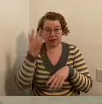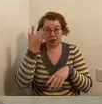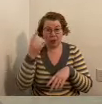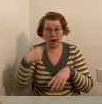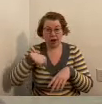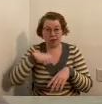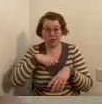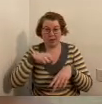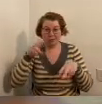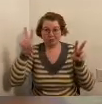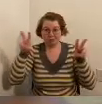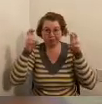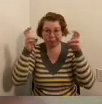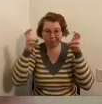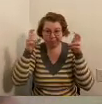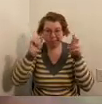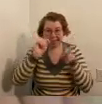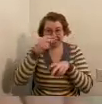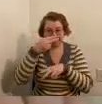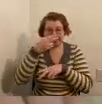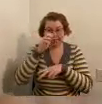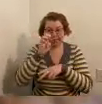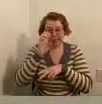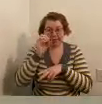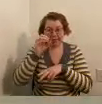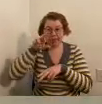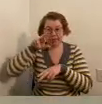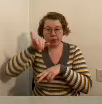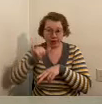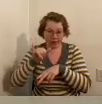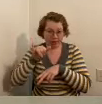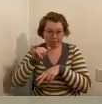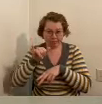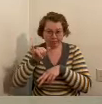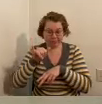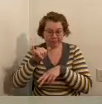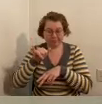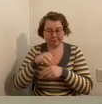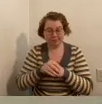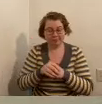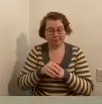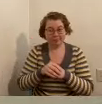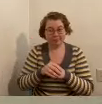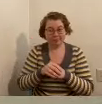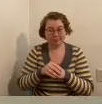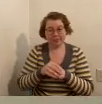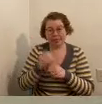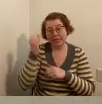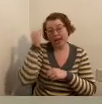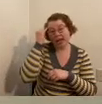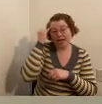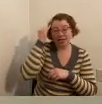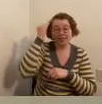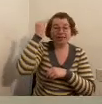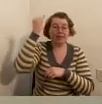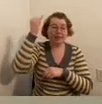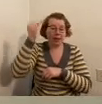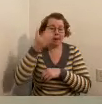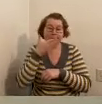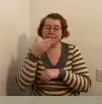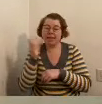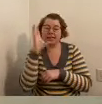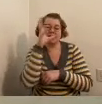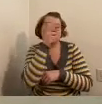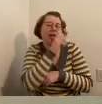say this is a theory. The land bridge is a theory. It's an idea. It's our